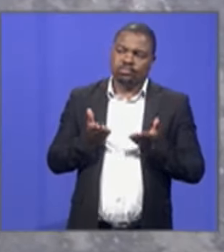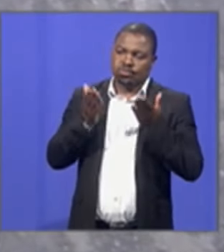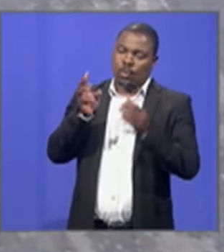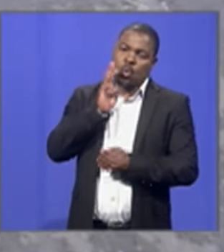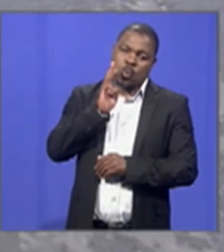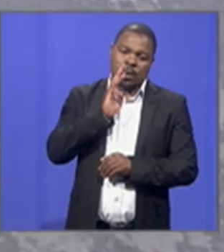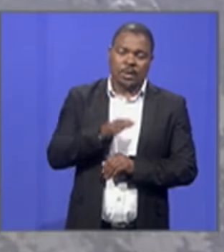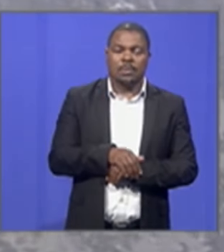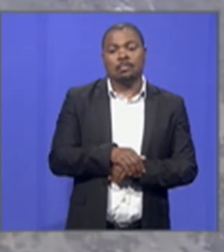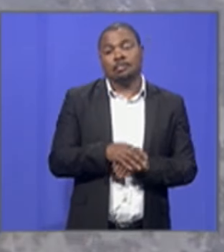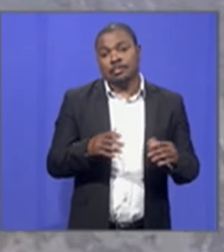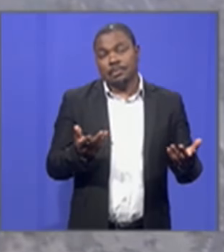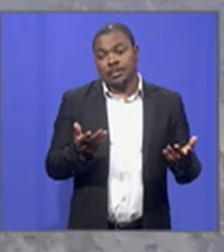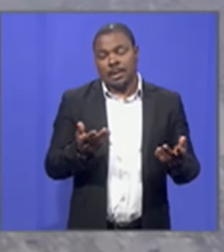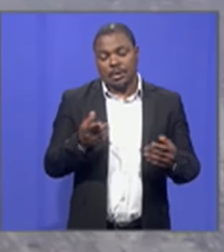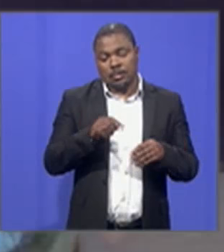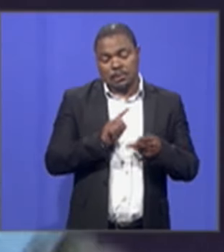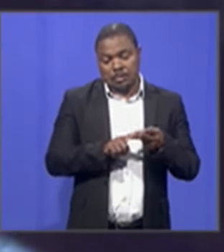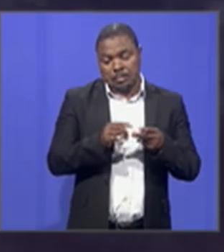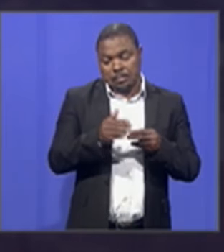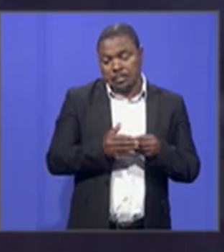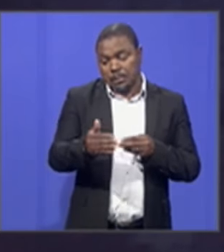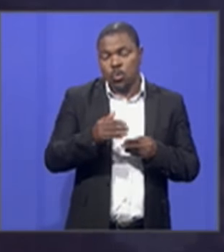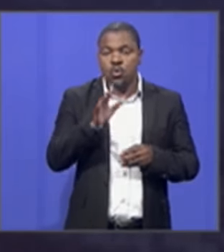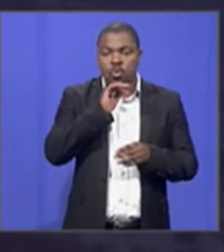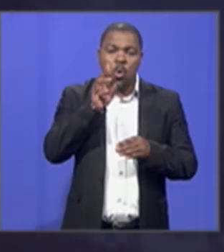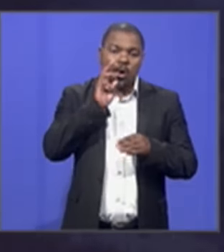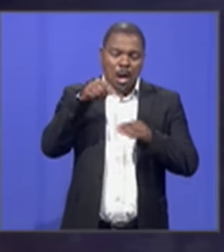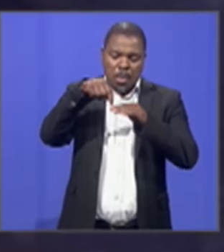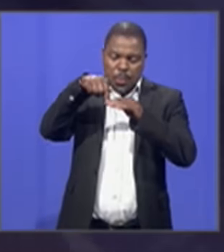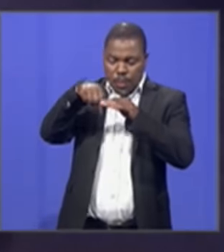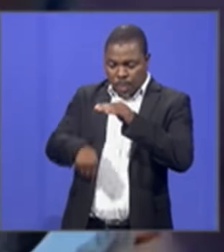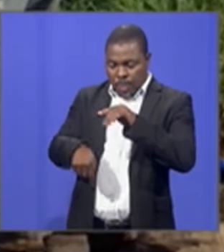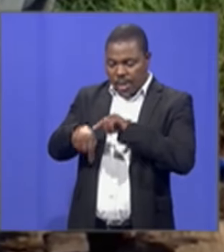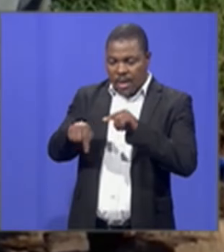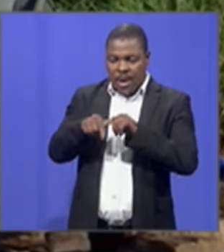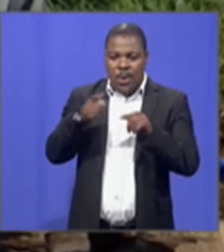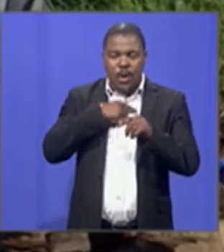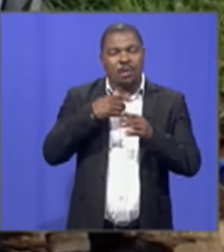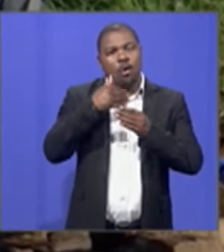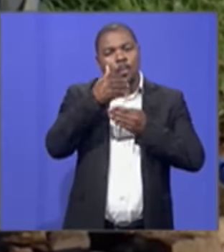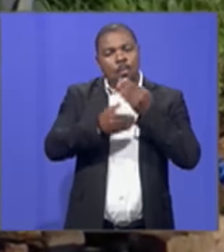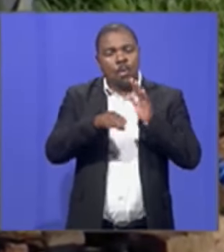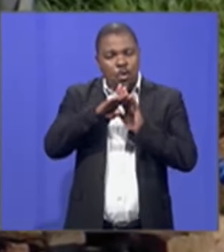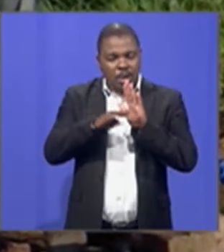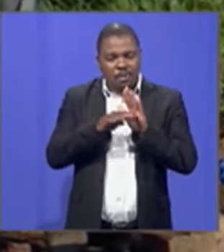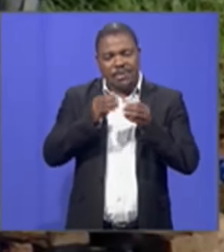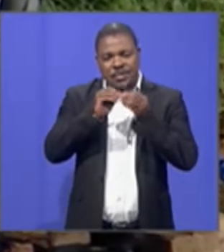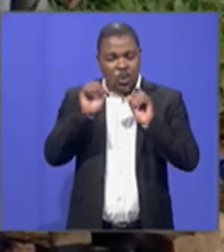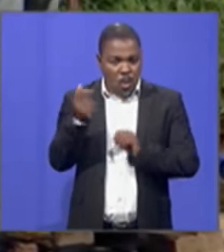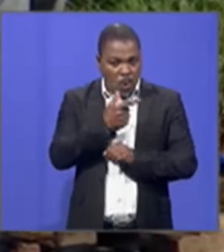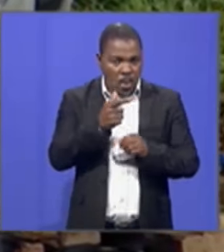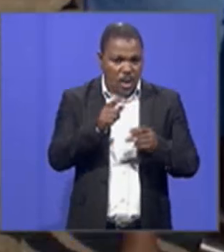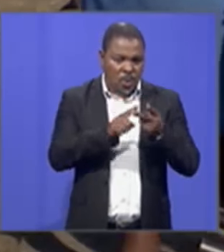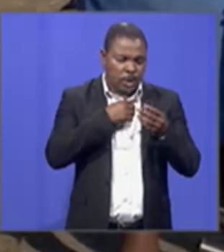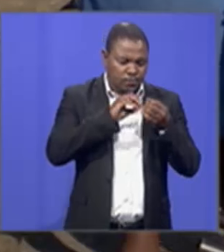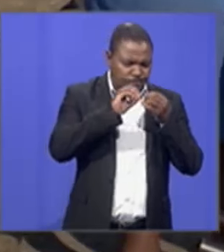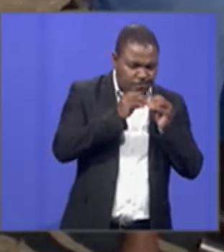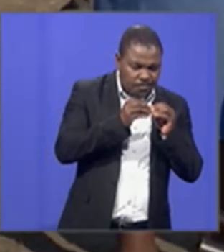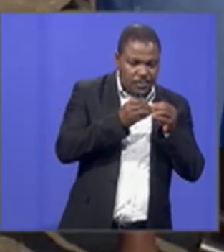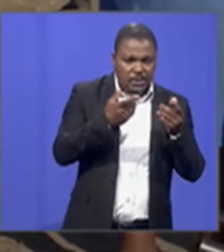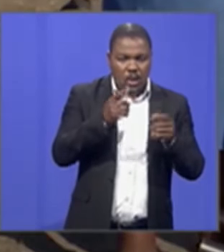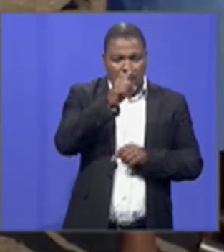the medium term re kgona go šomiša di-boreholes tša rena ka Operation Fix All le Hino Mate Friday go di lokiša tša go